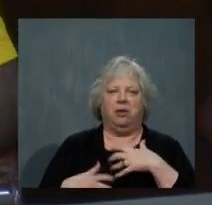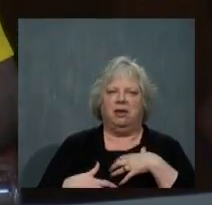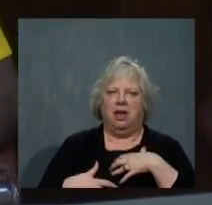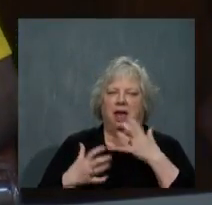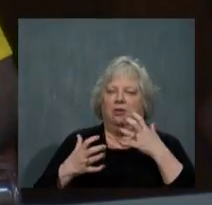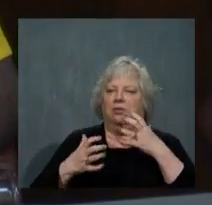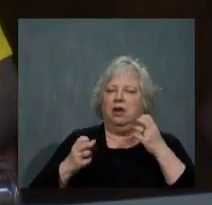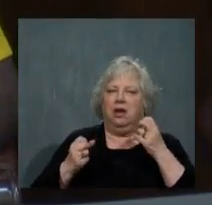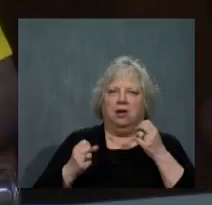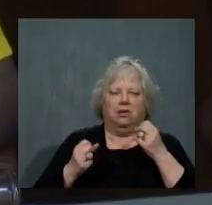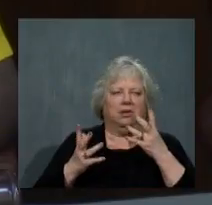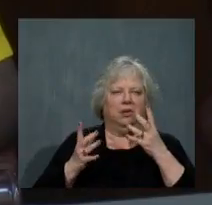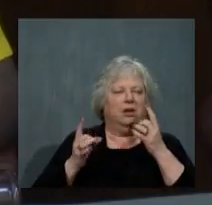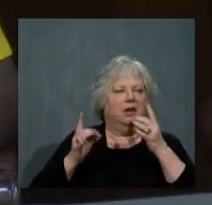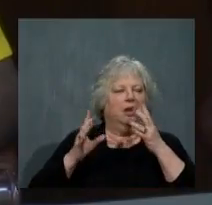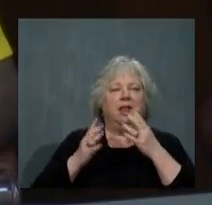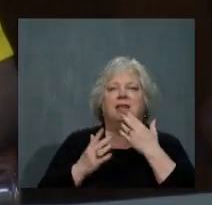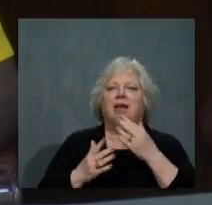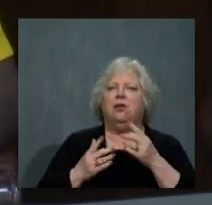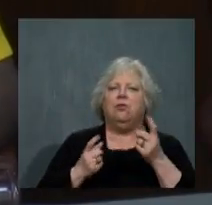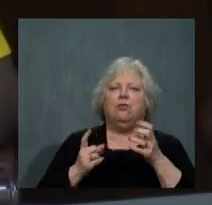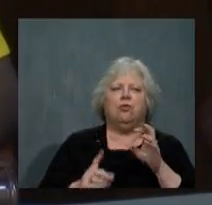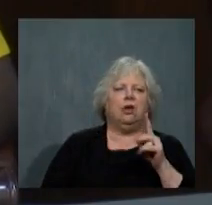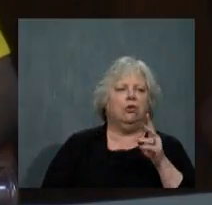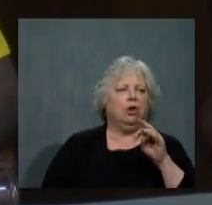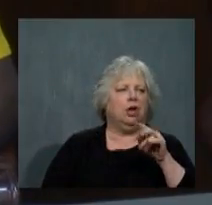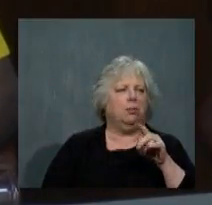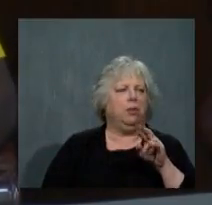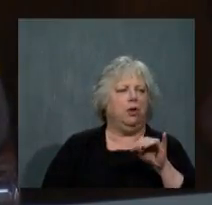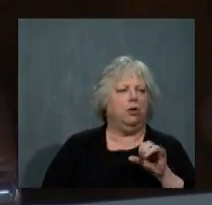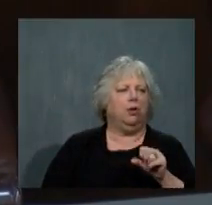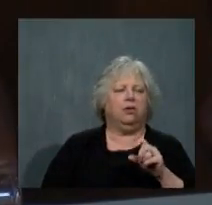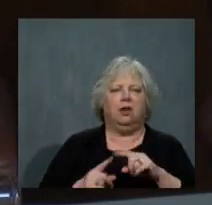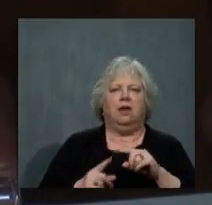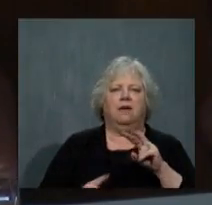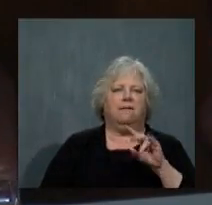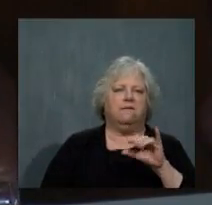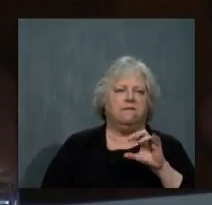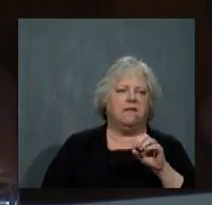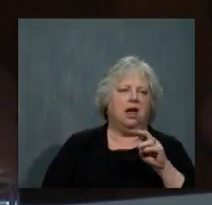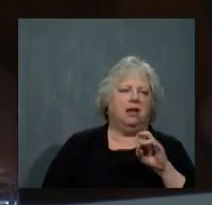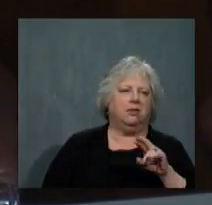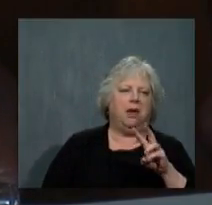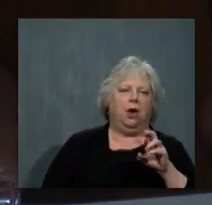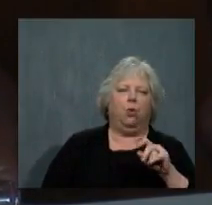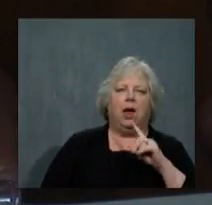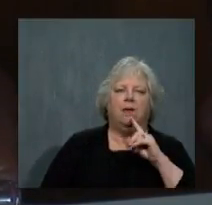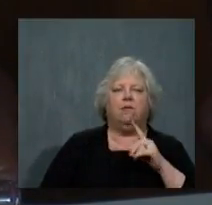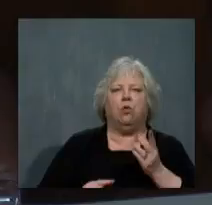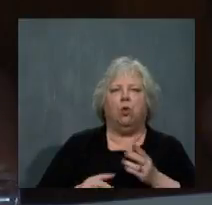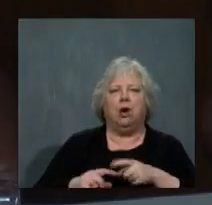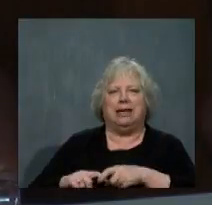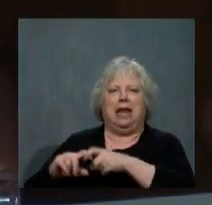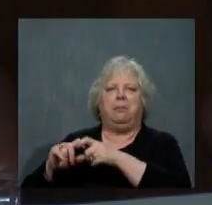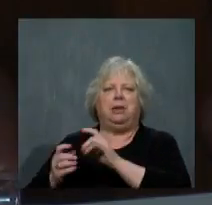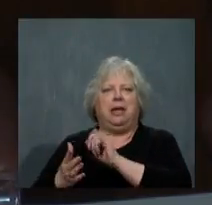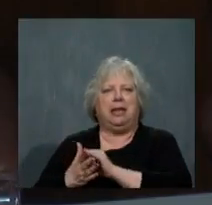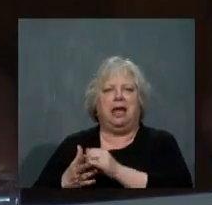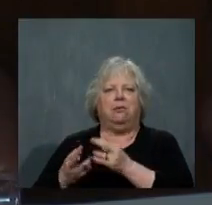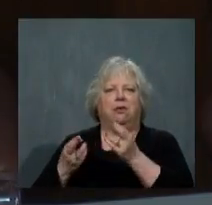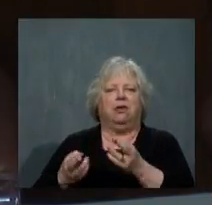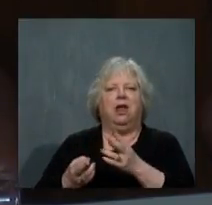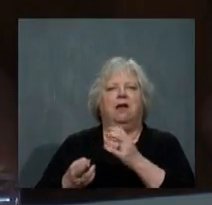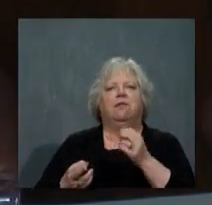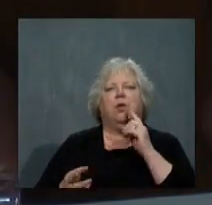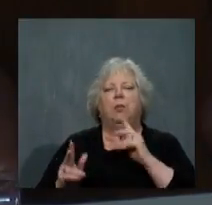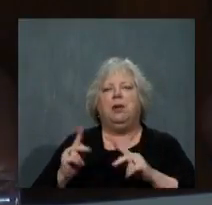lot of us were. And thank you to Director Campuris and Vice Mayor Webb for tabling it and for everybody to have the